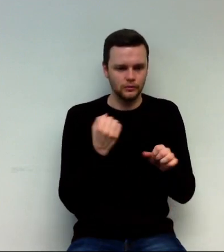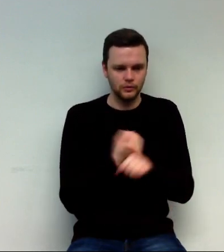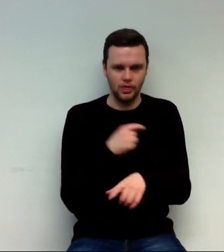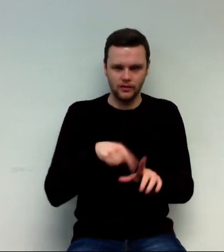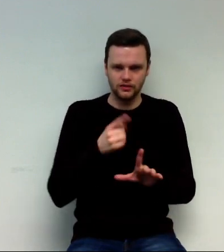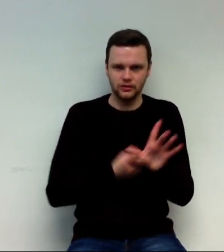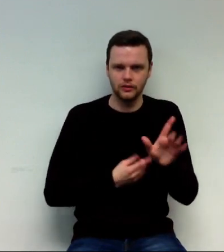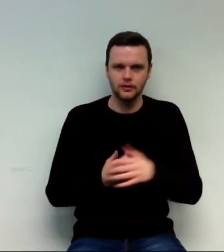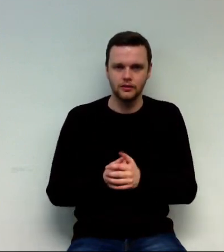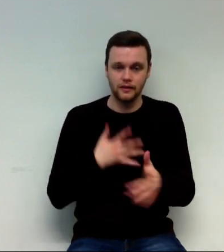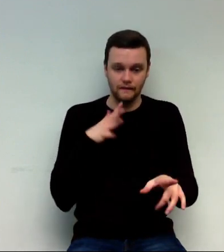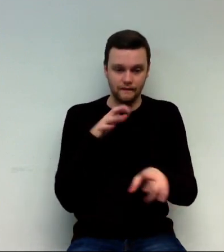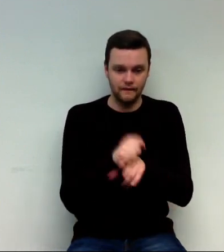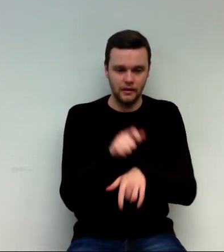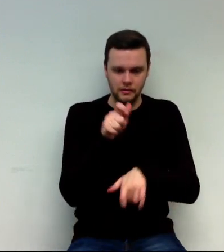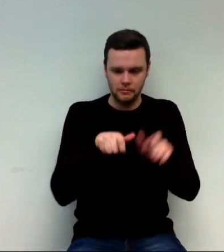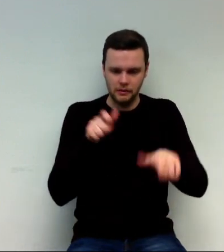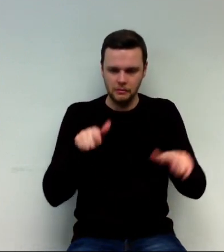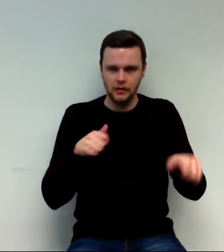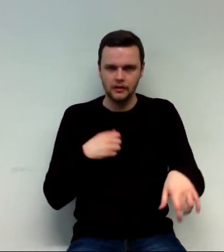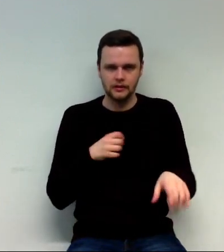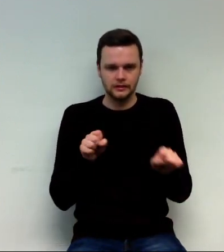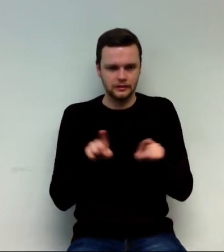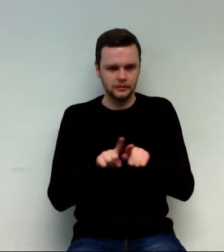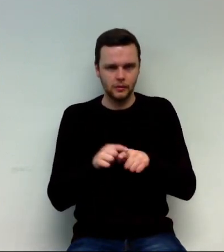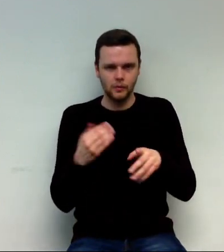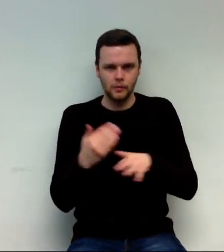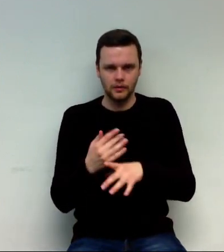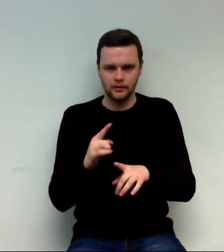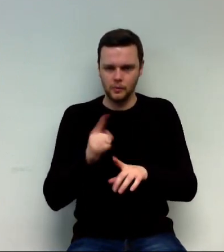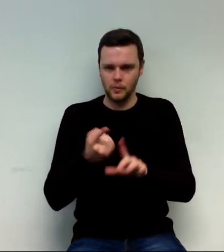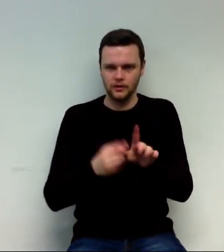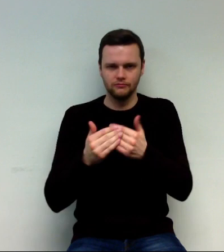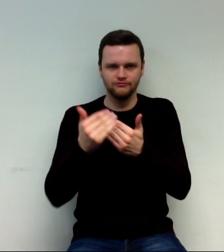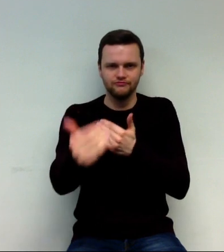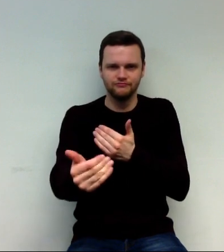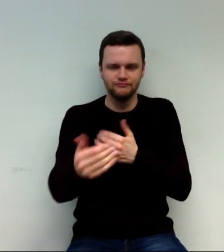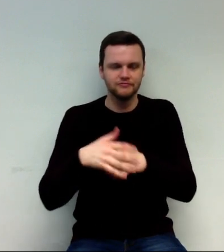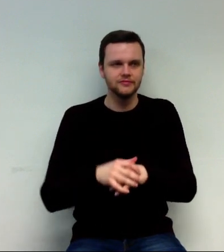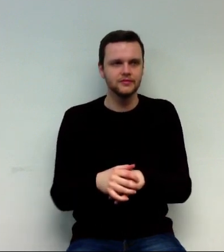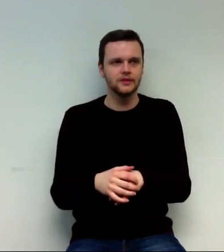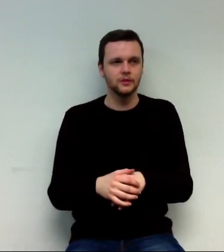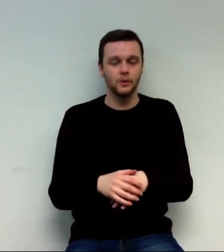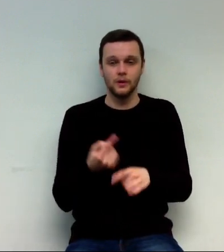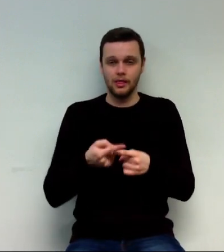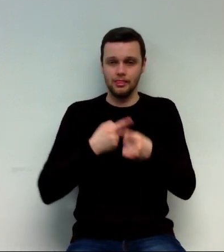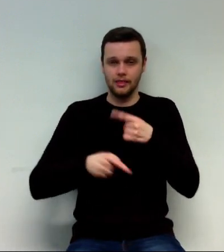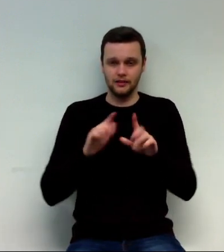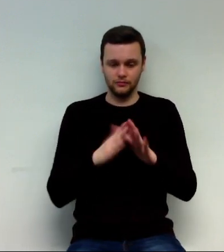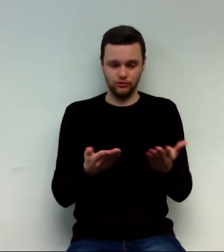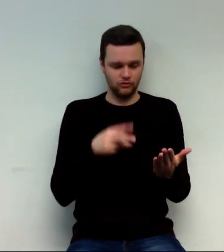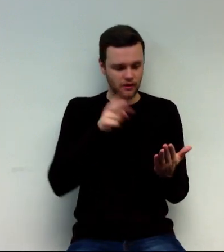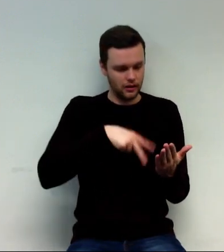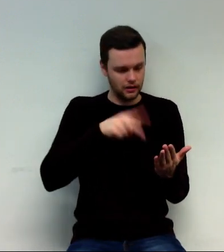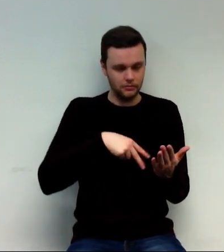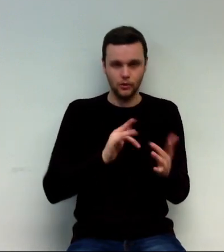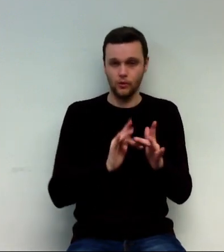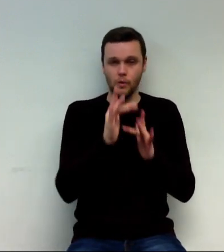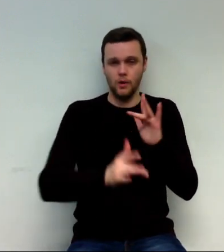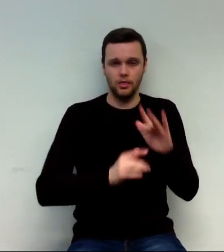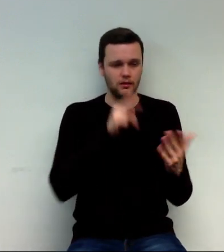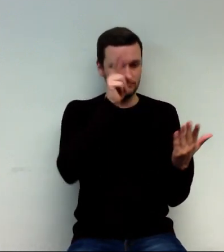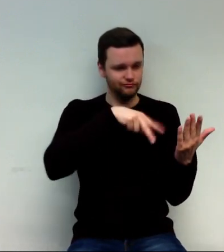year. Find the people who are doing what you're doing now, but 1 year ahead. So go through last year's program online. You can see